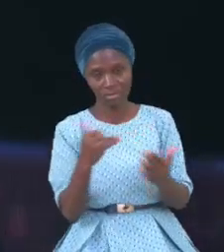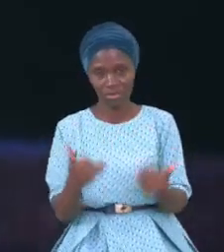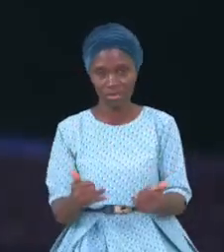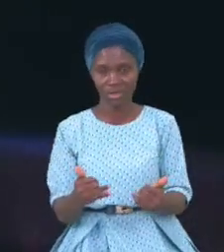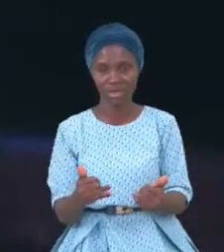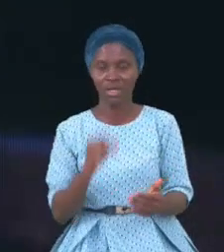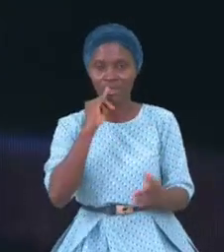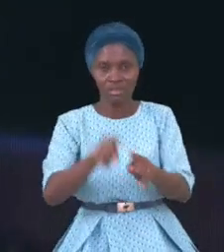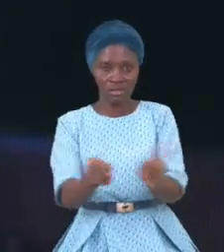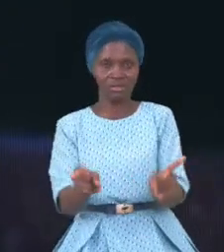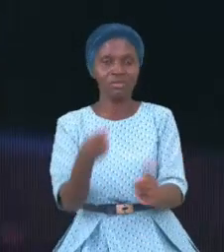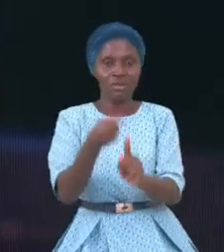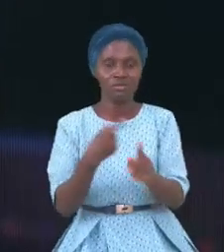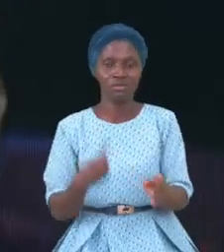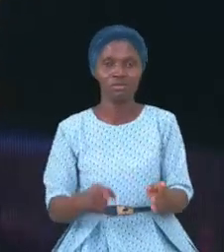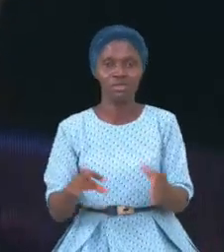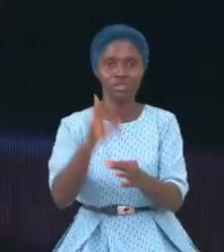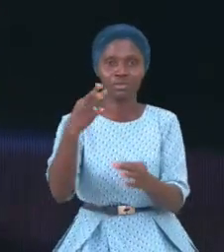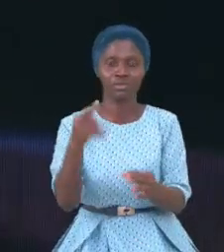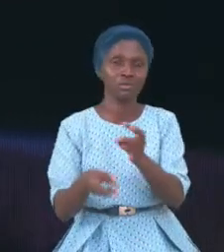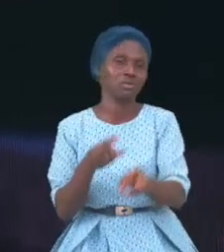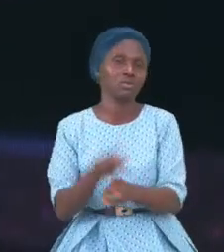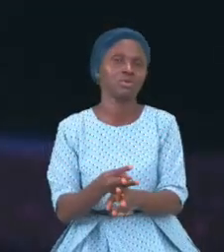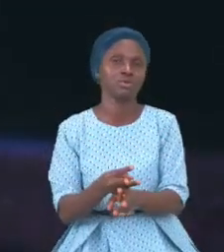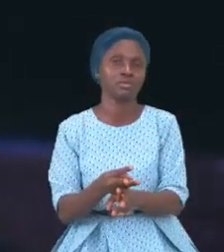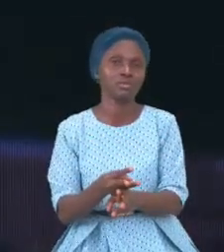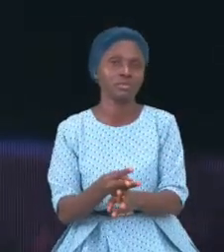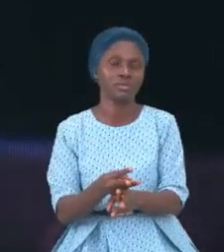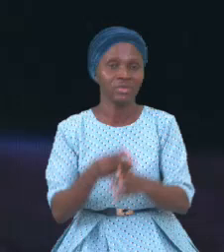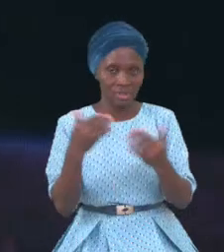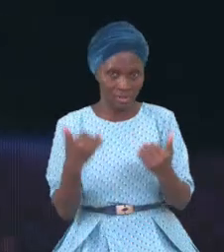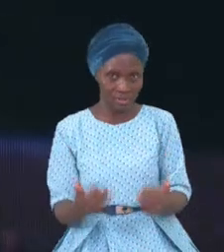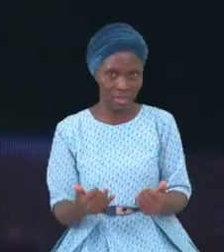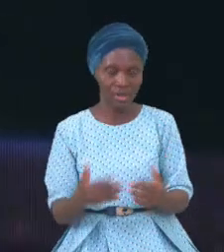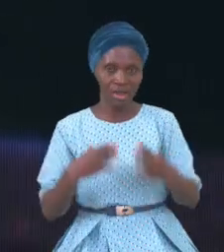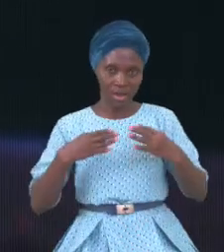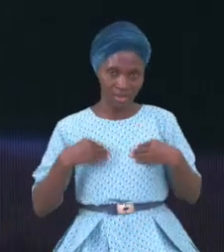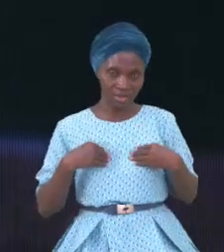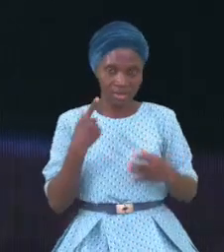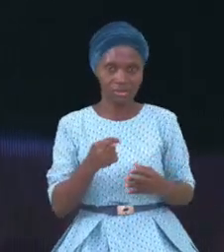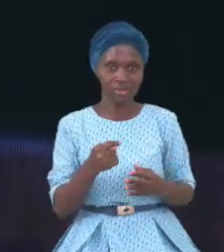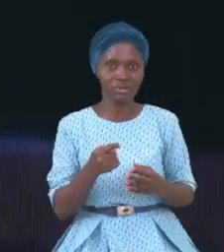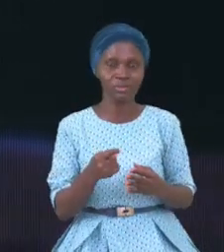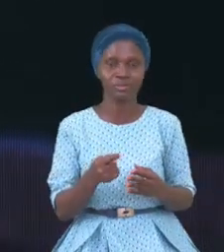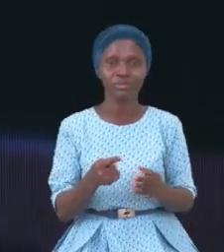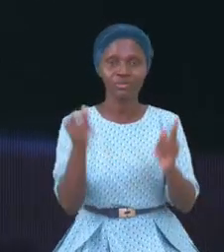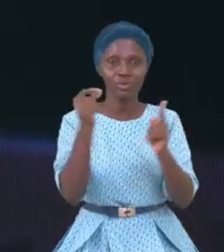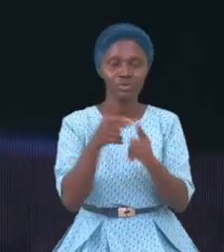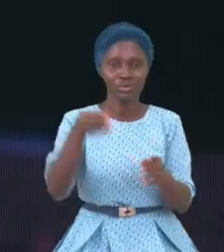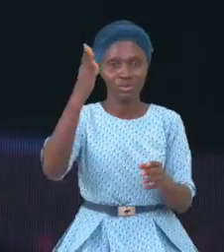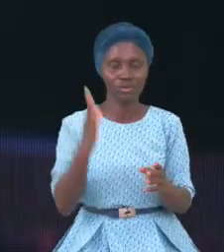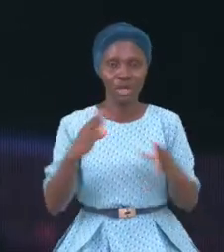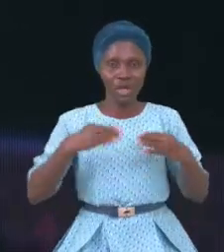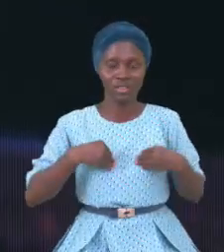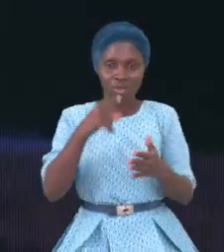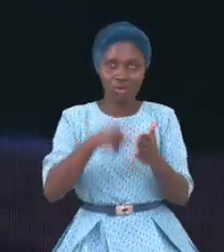is different from the spirit of the world. He now accepts the word as it is. He accepts what God has